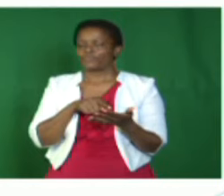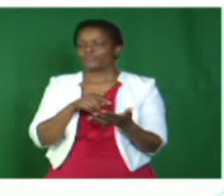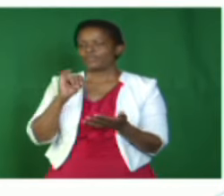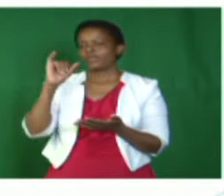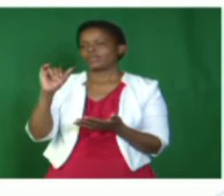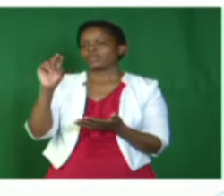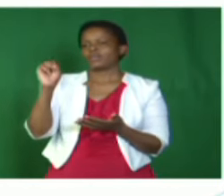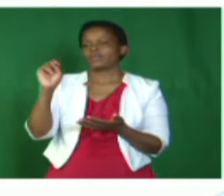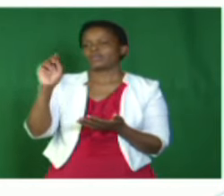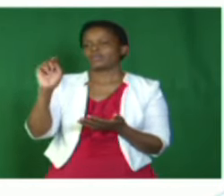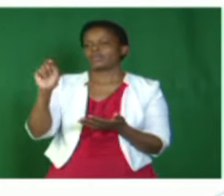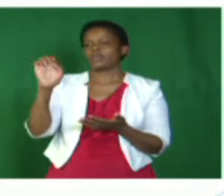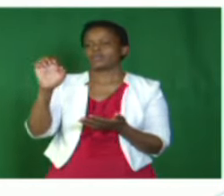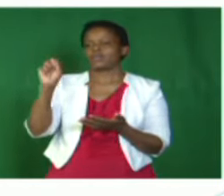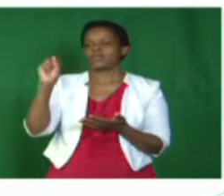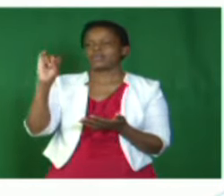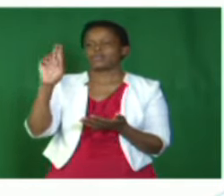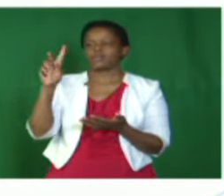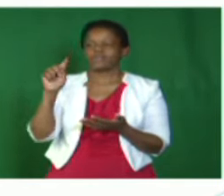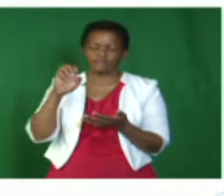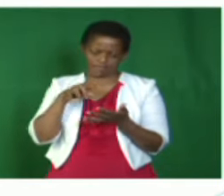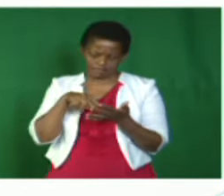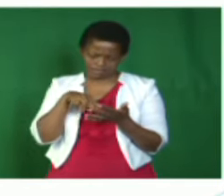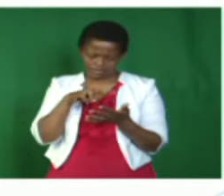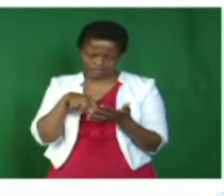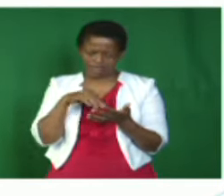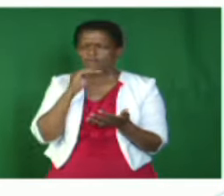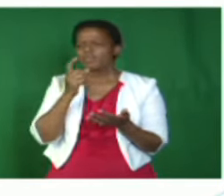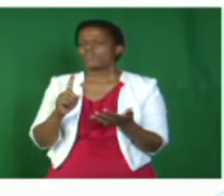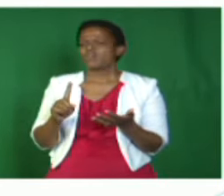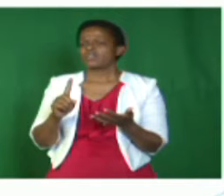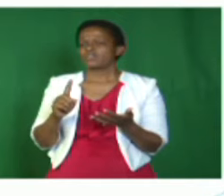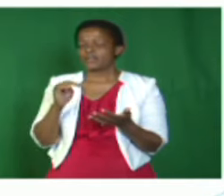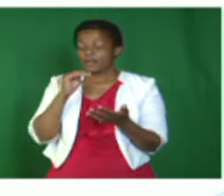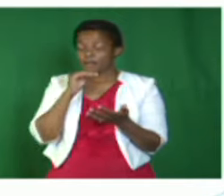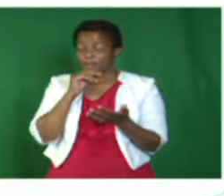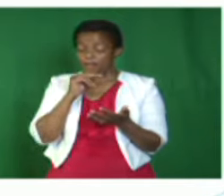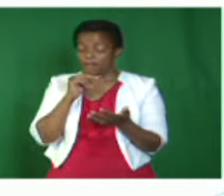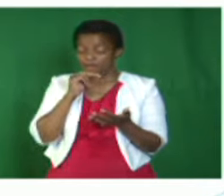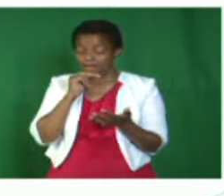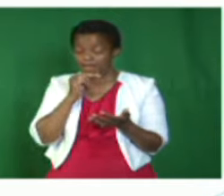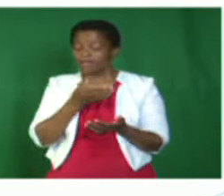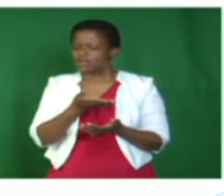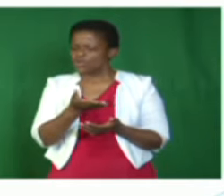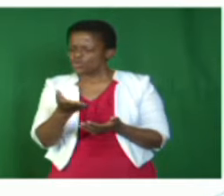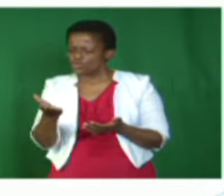reading activities are activities that include your ability to actually